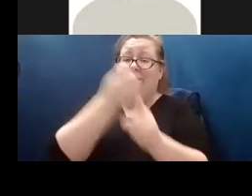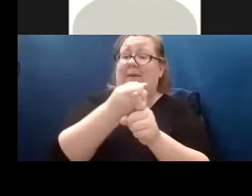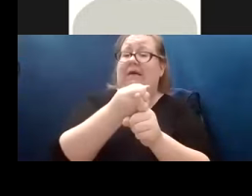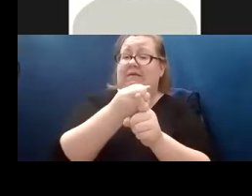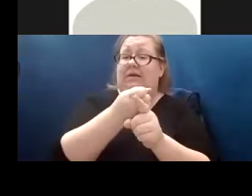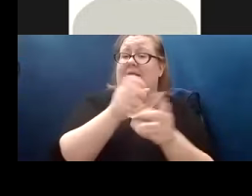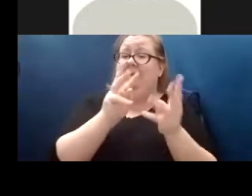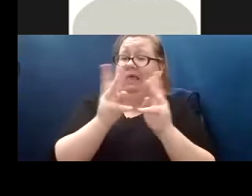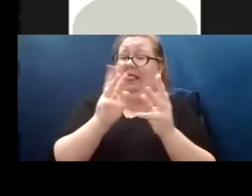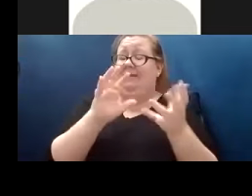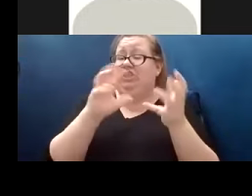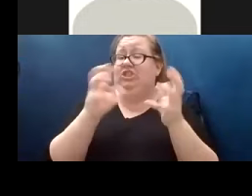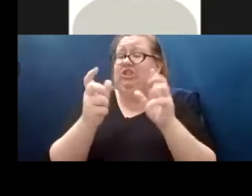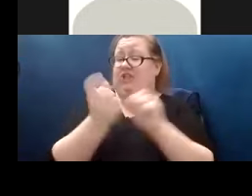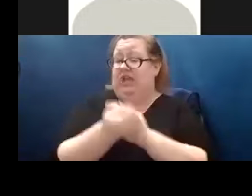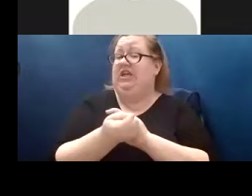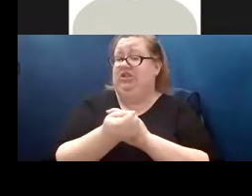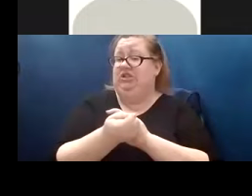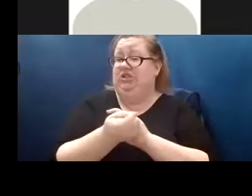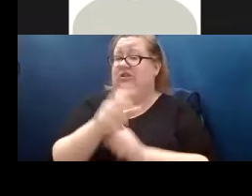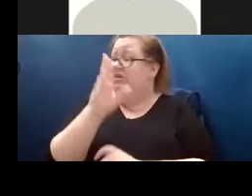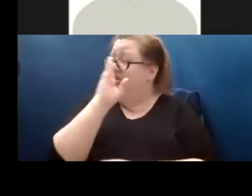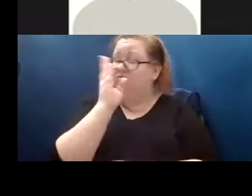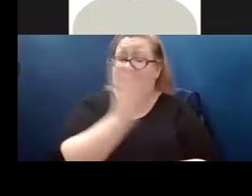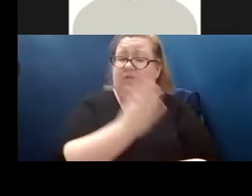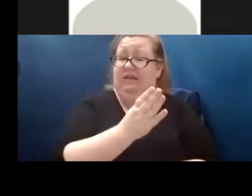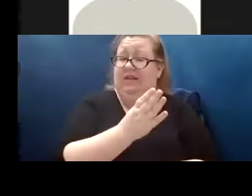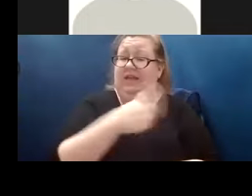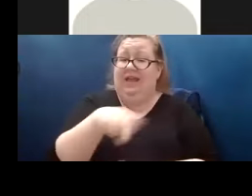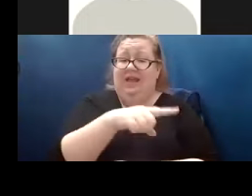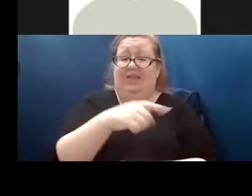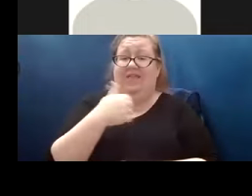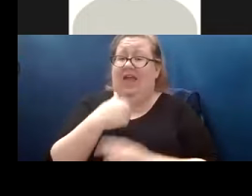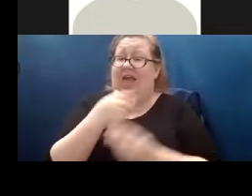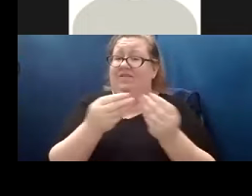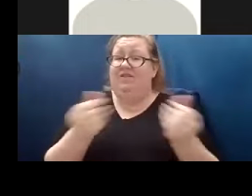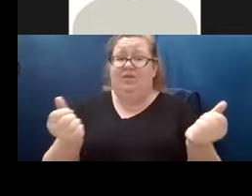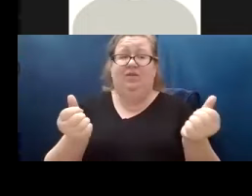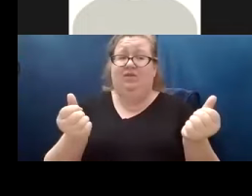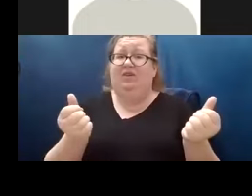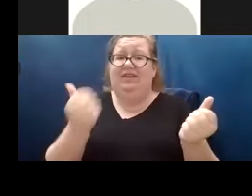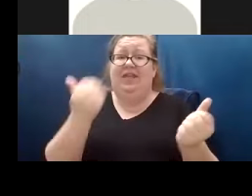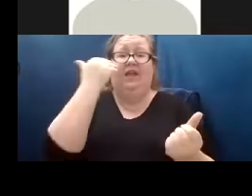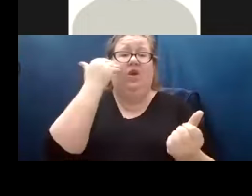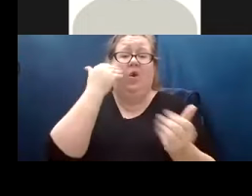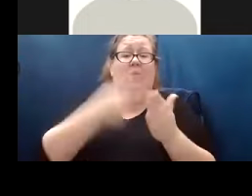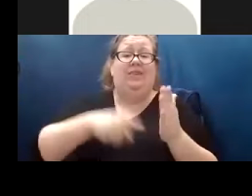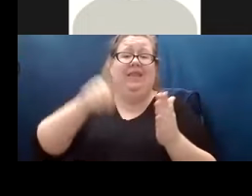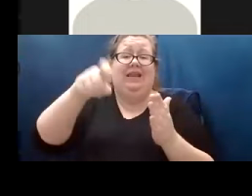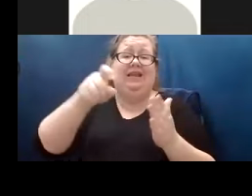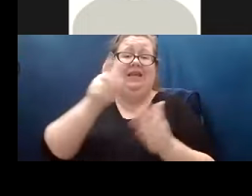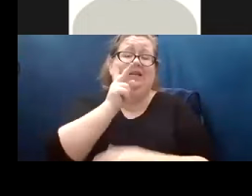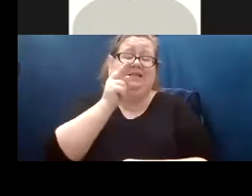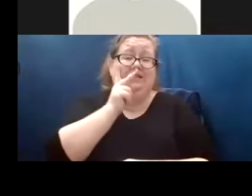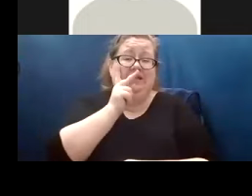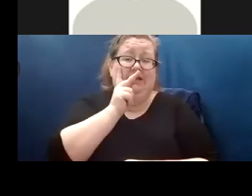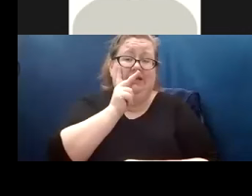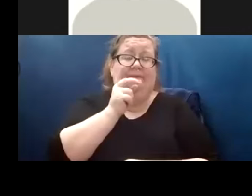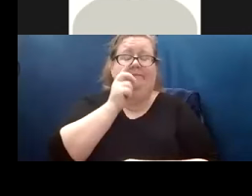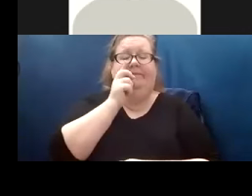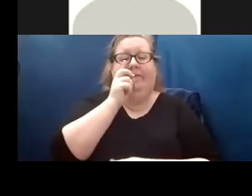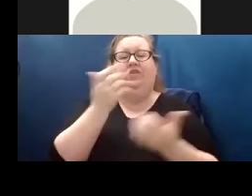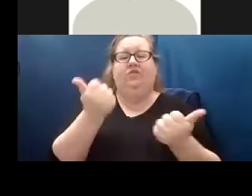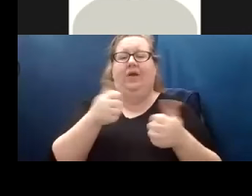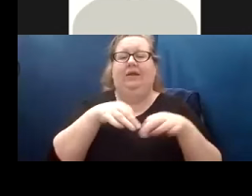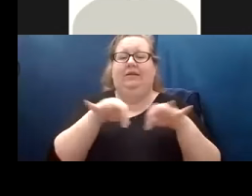directly and have the solutions at their fingertips. They know what they need to see too. So that's what I can walk through this right now.